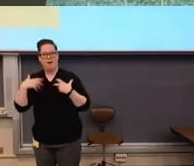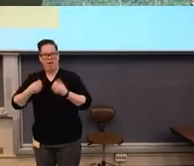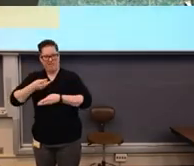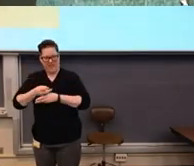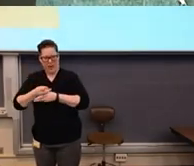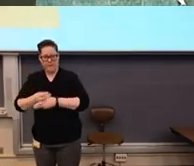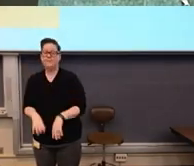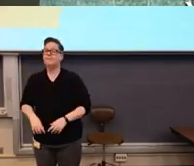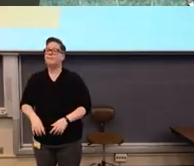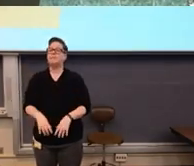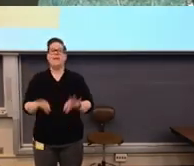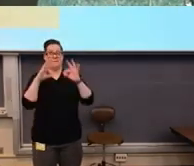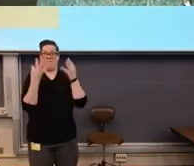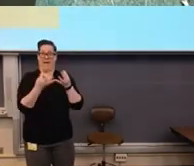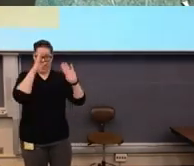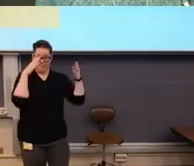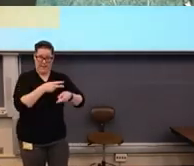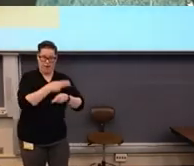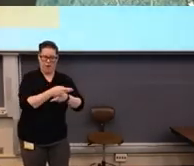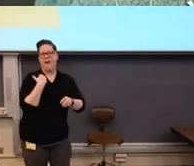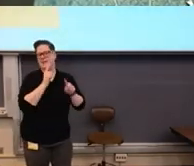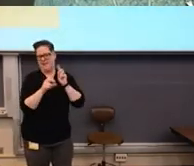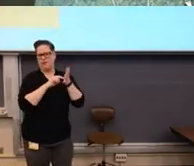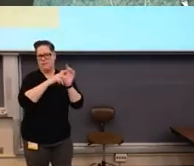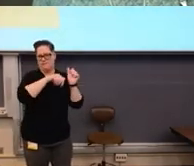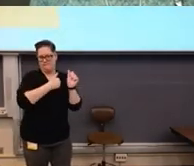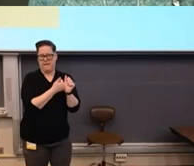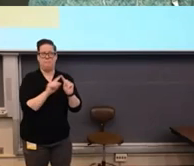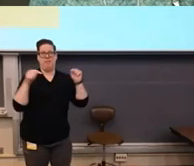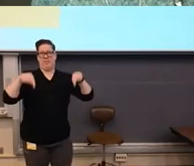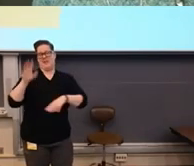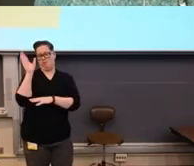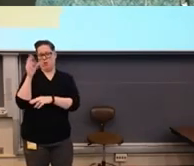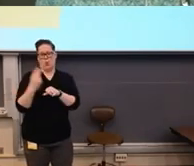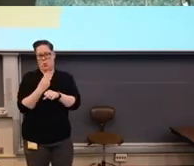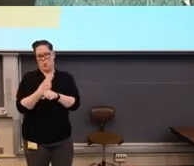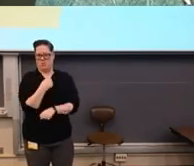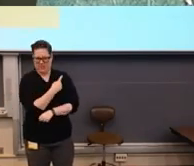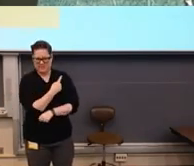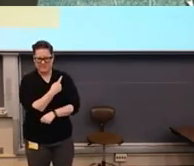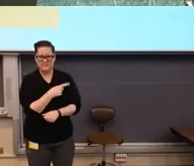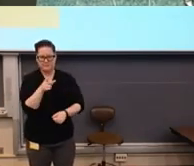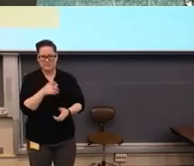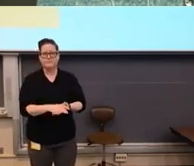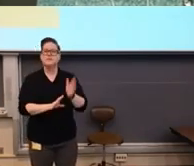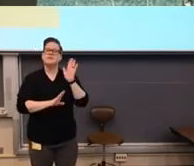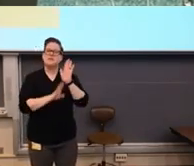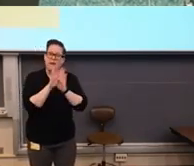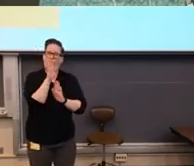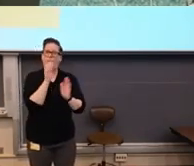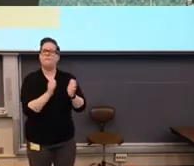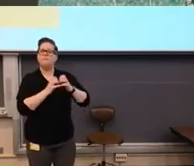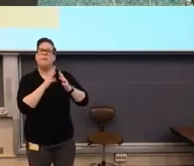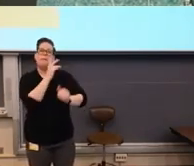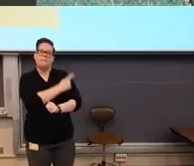Family-centered care, there are a lot of definitions, but for purposes of this presentation, we're just going to go with developing and implementing